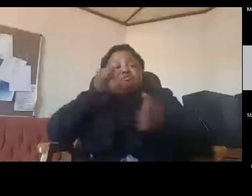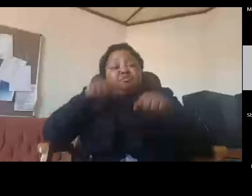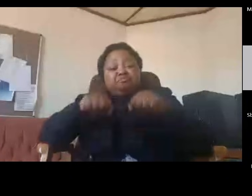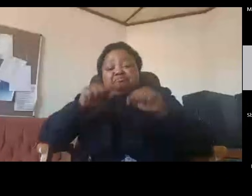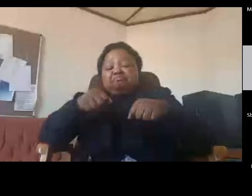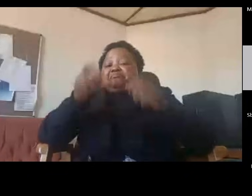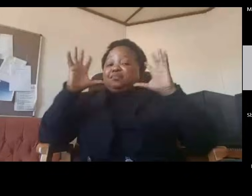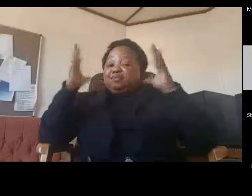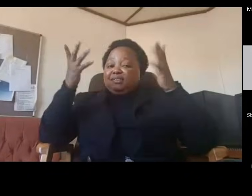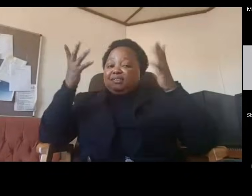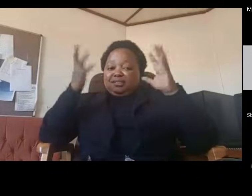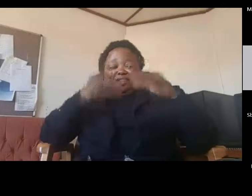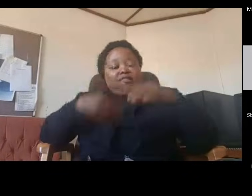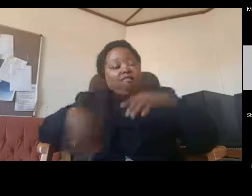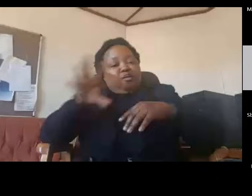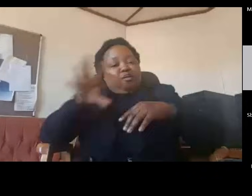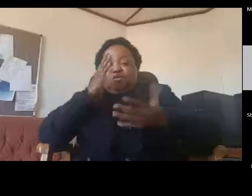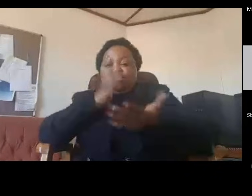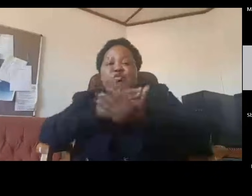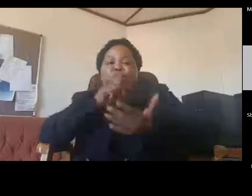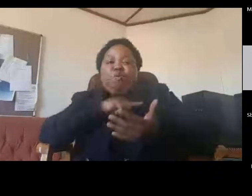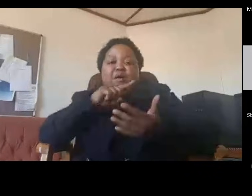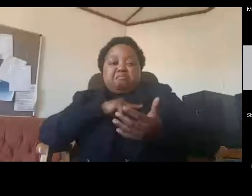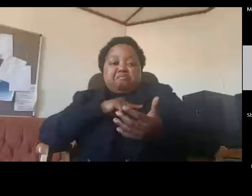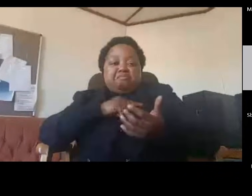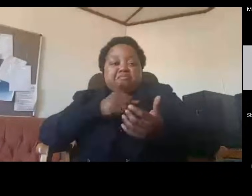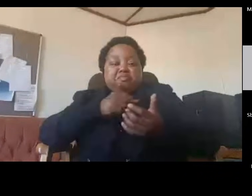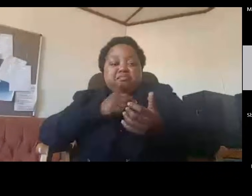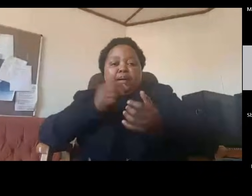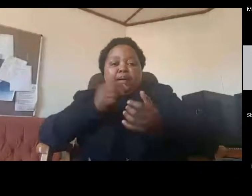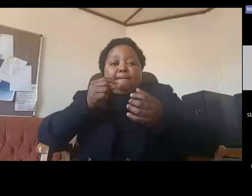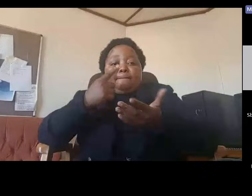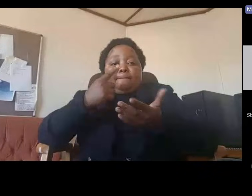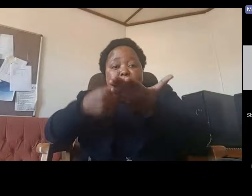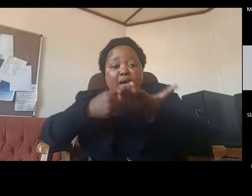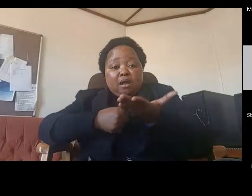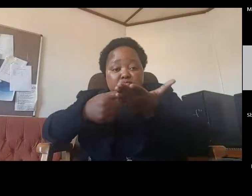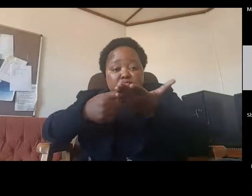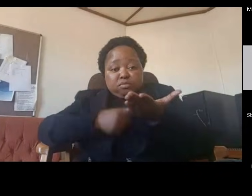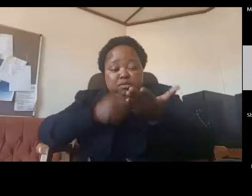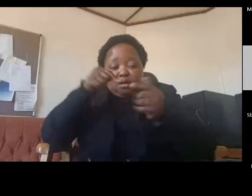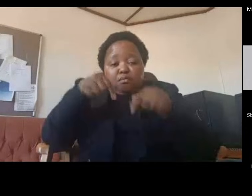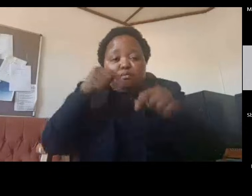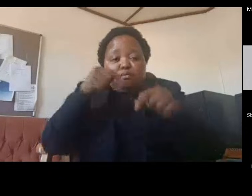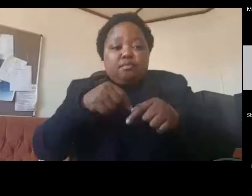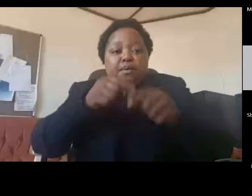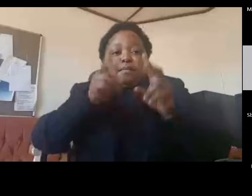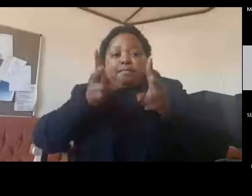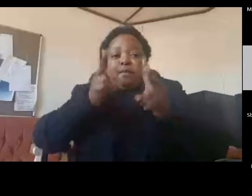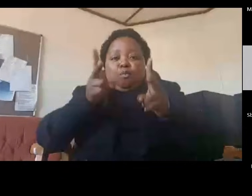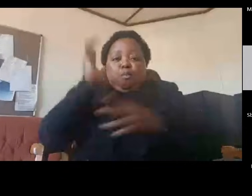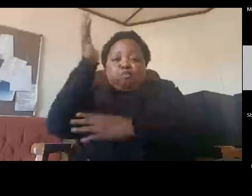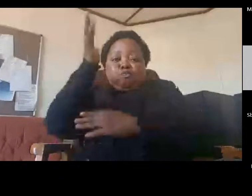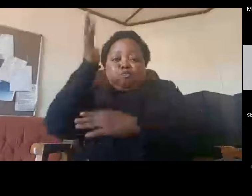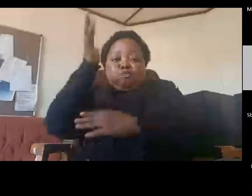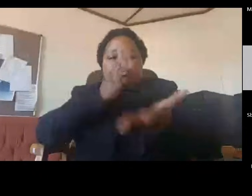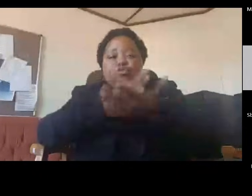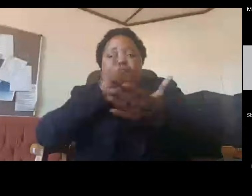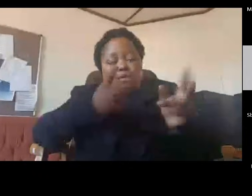on bringing together such a sort of dynamic panel so that we can really consider those broader things as well.